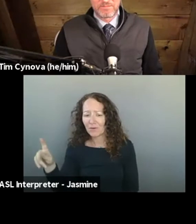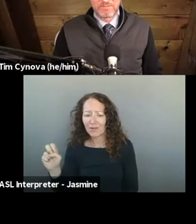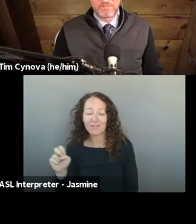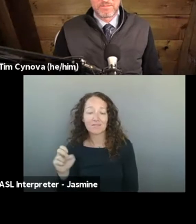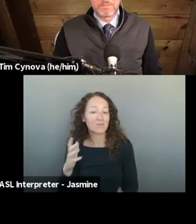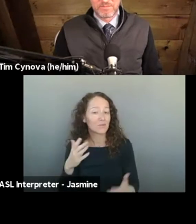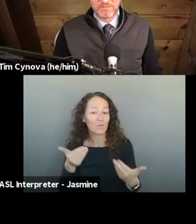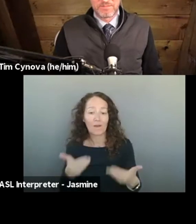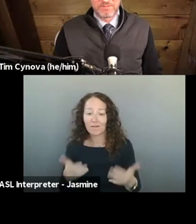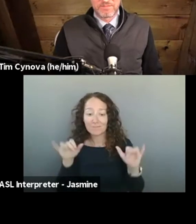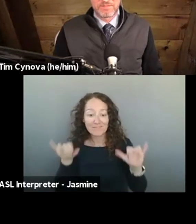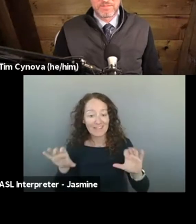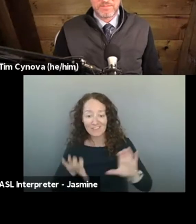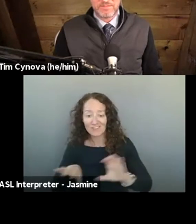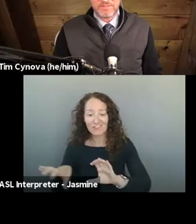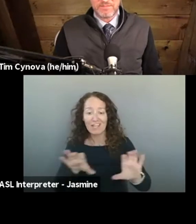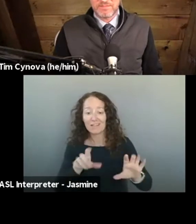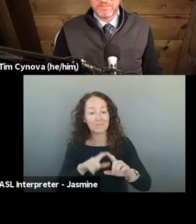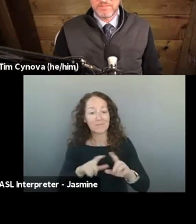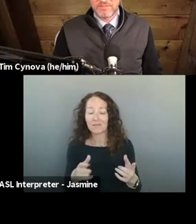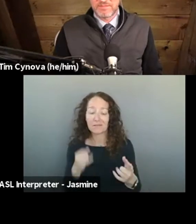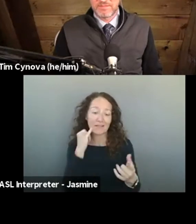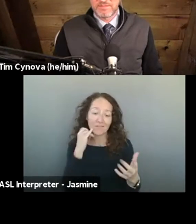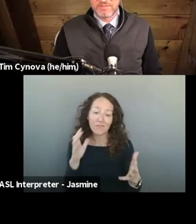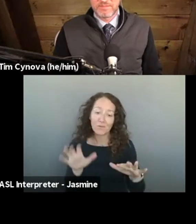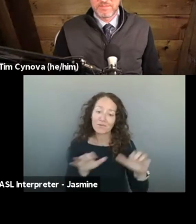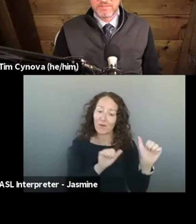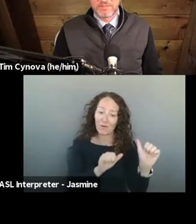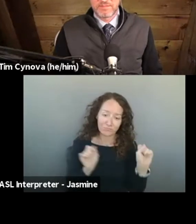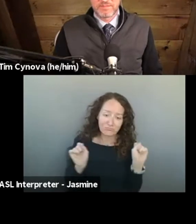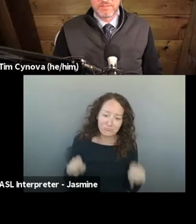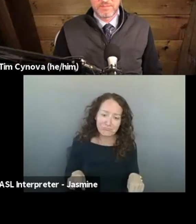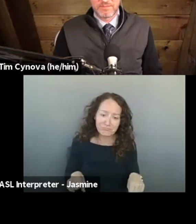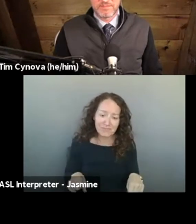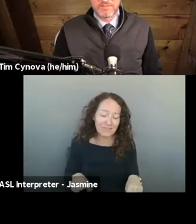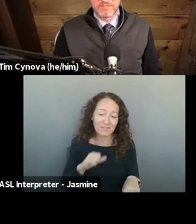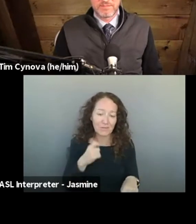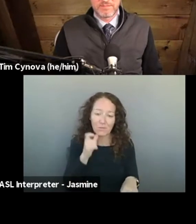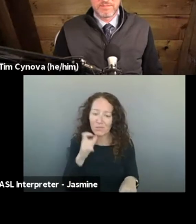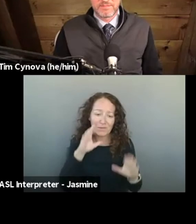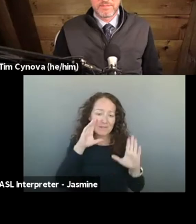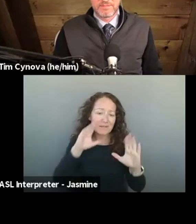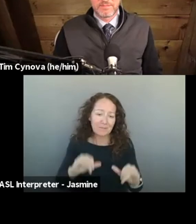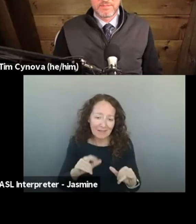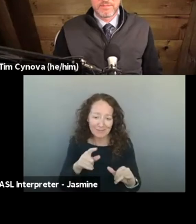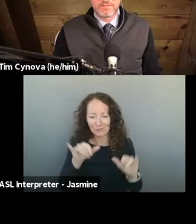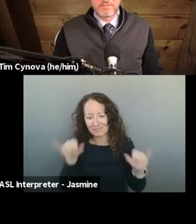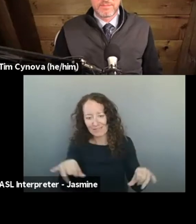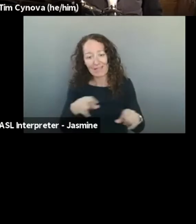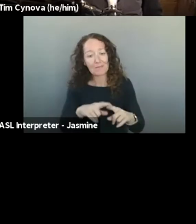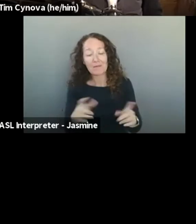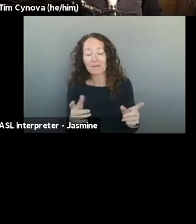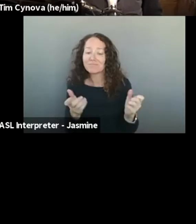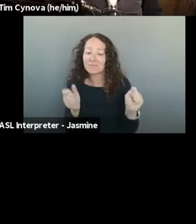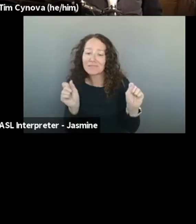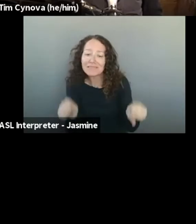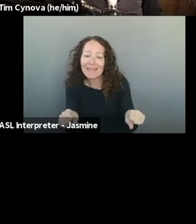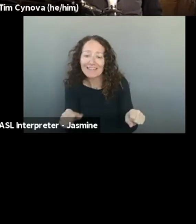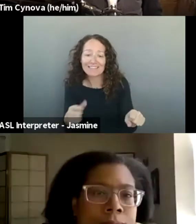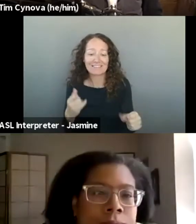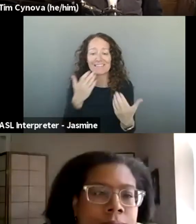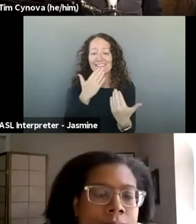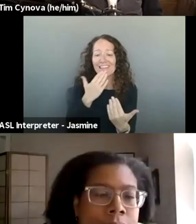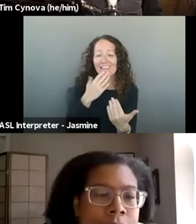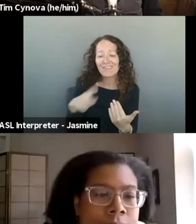chat, but by no means is that expected of you or required, but just thank you. We're so grateful to you